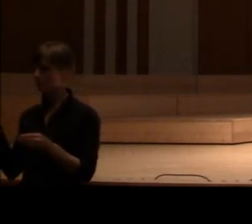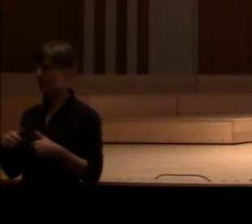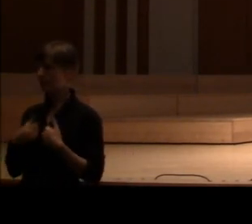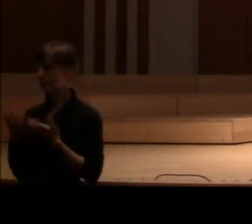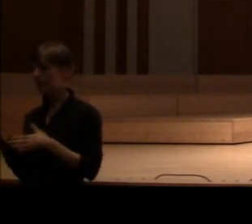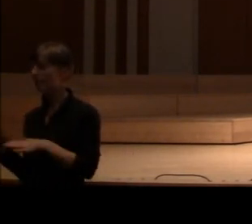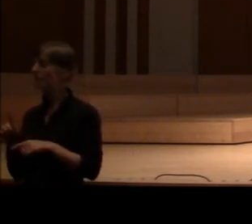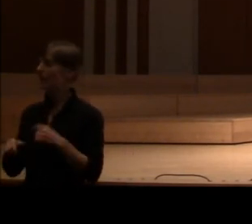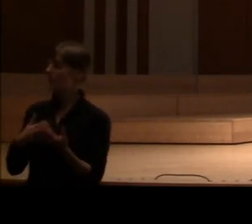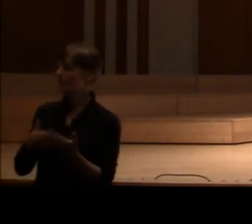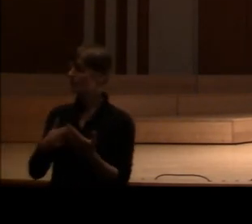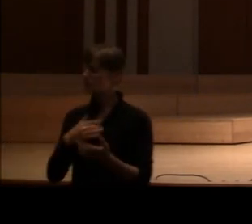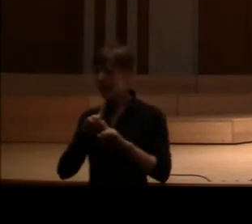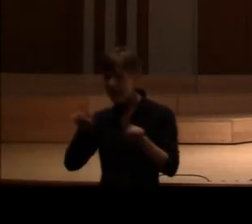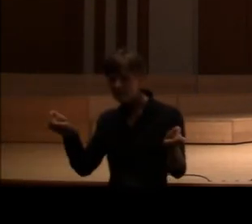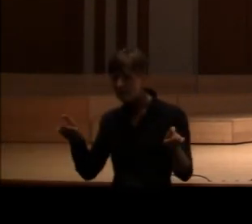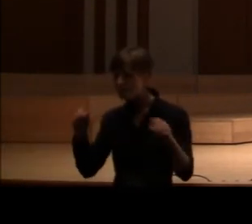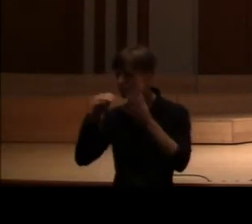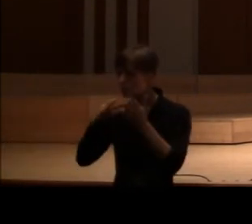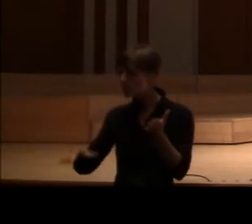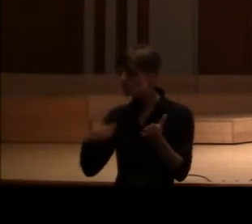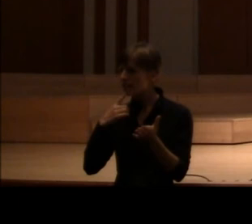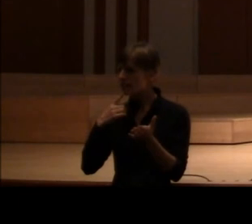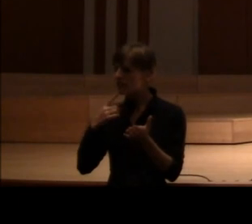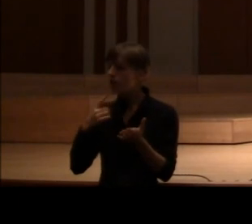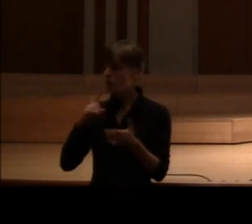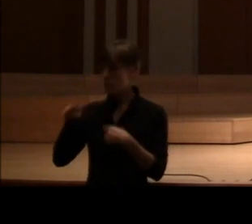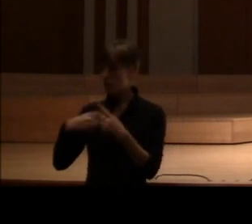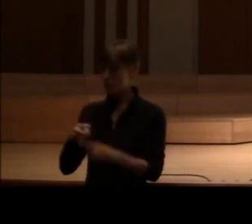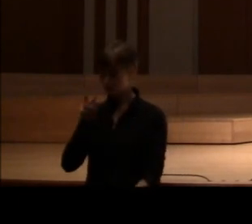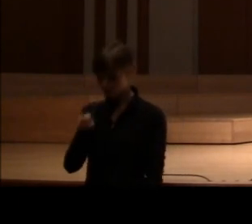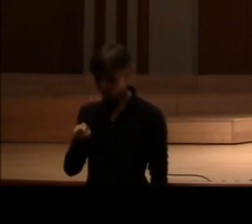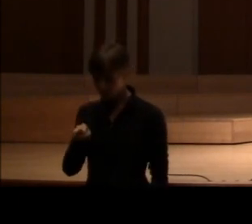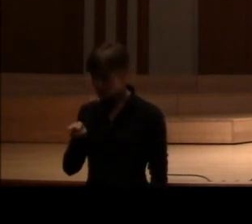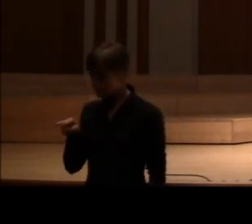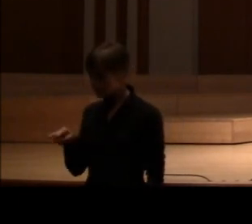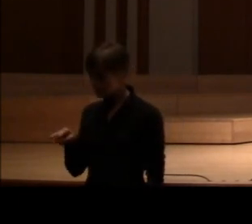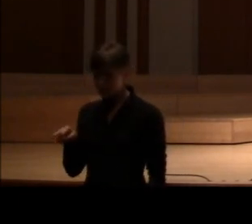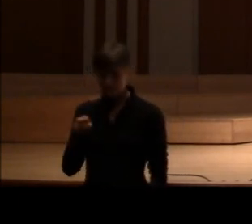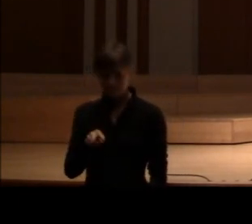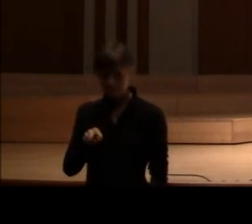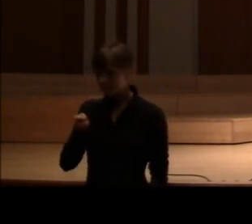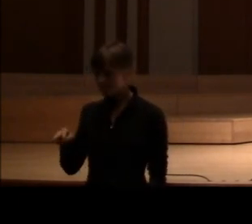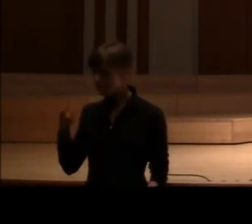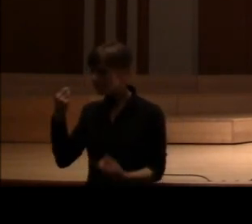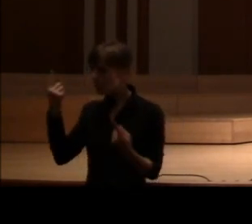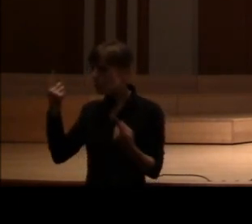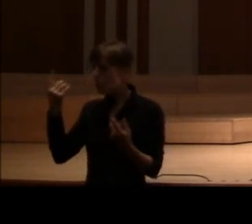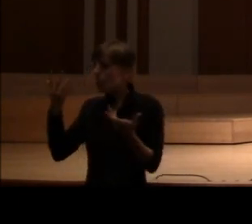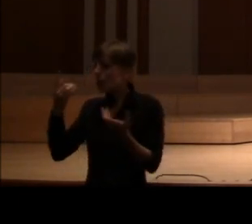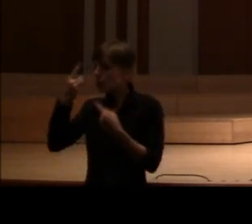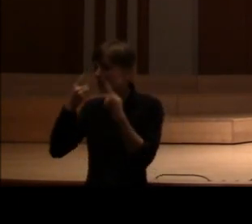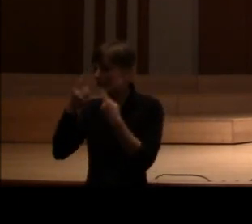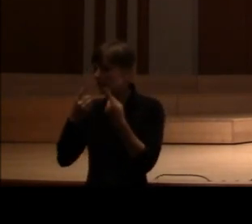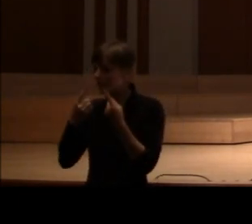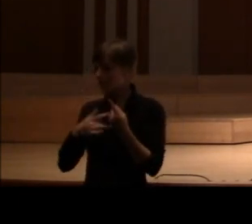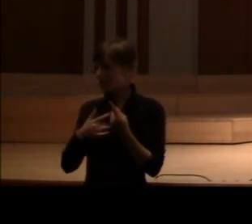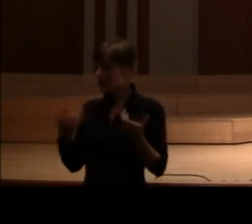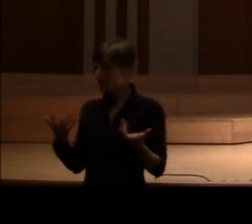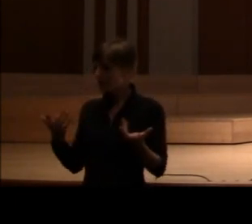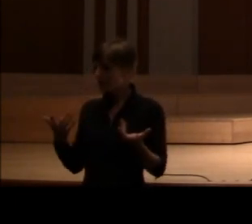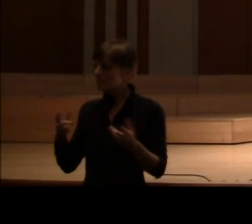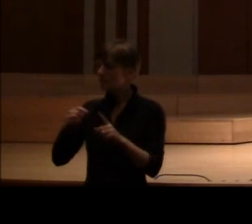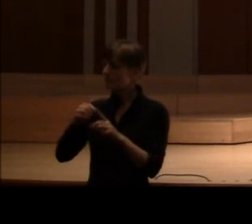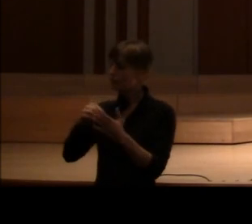students, okay, what in the few seconds that you're staring at the two flavors of ice cream, what is going through your head? What are the feelings? And students came up with this list